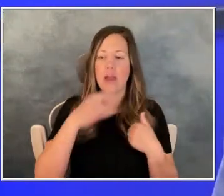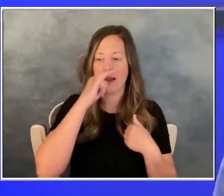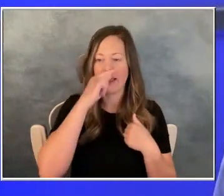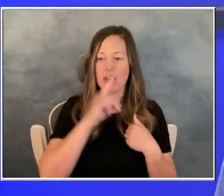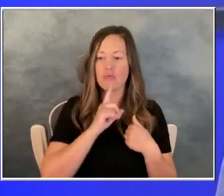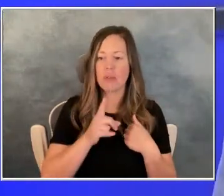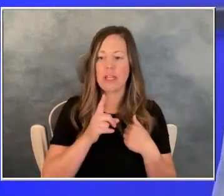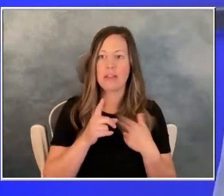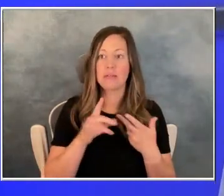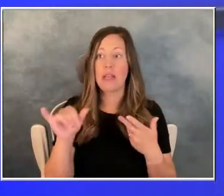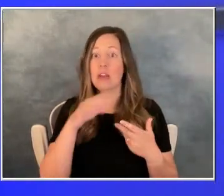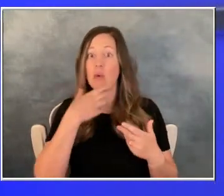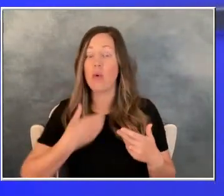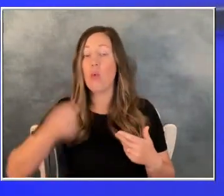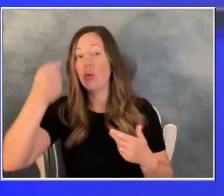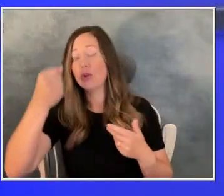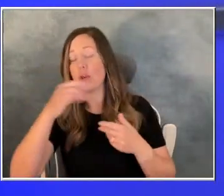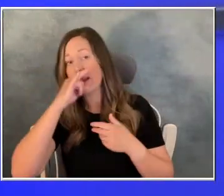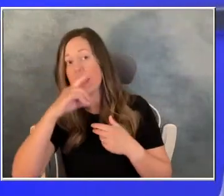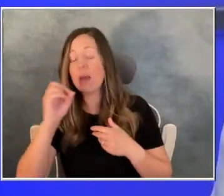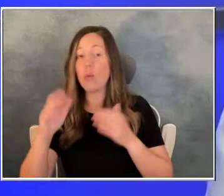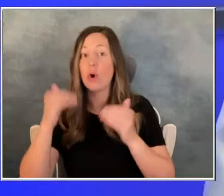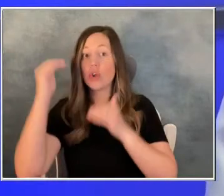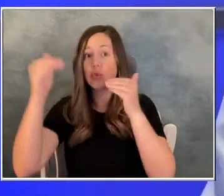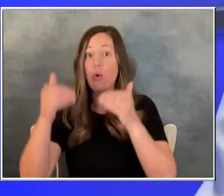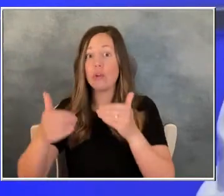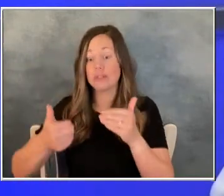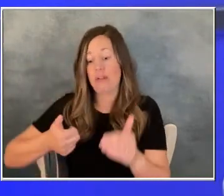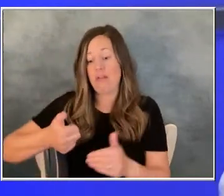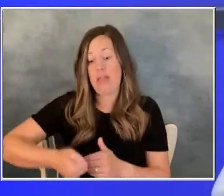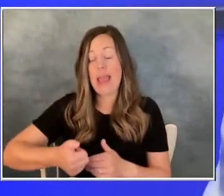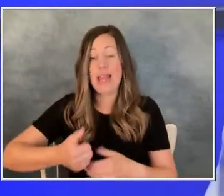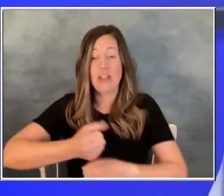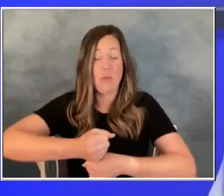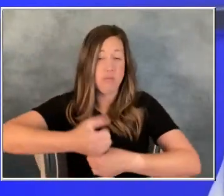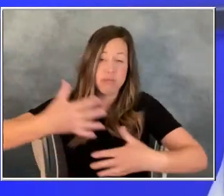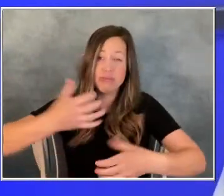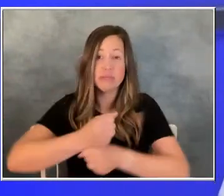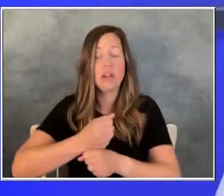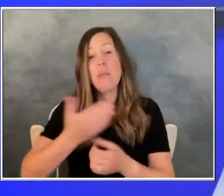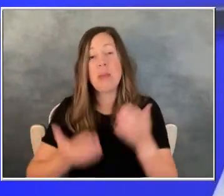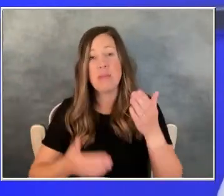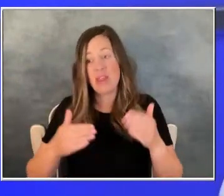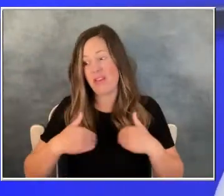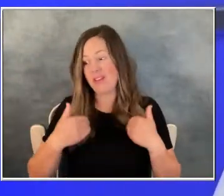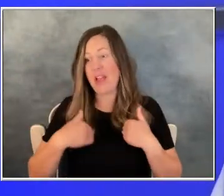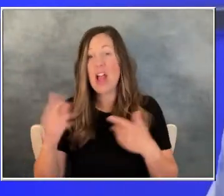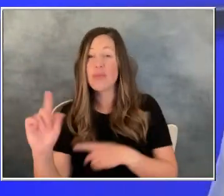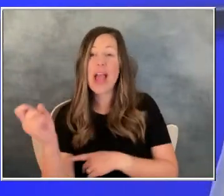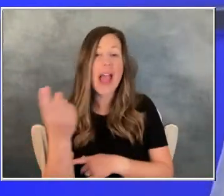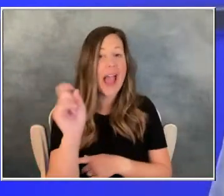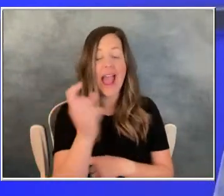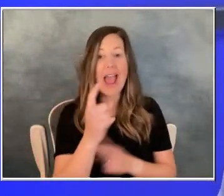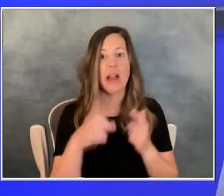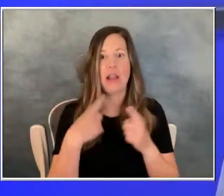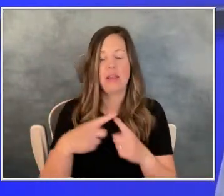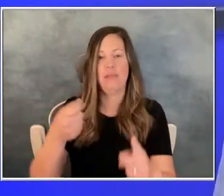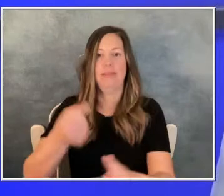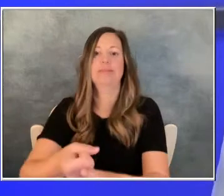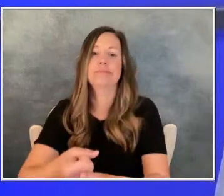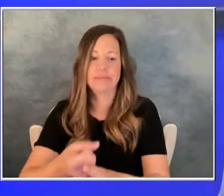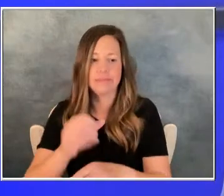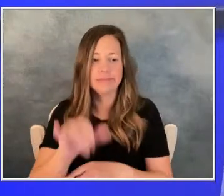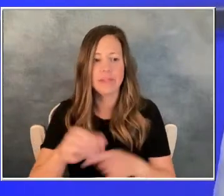kid or adult lighting mortar. They are just running around, and they are the bystander getting injured. We have had those patients